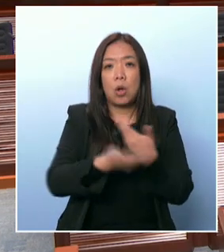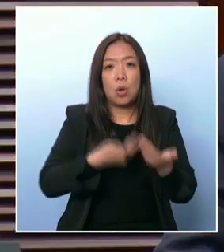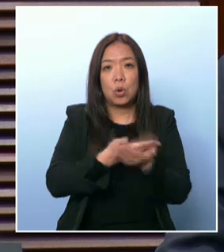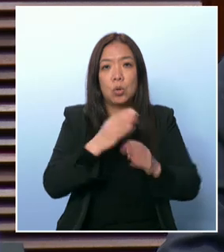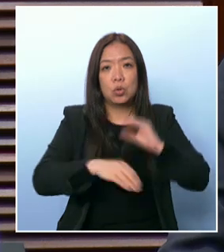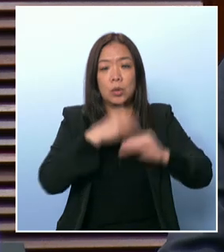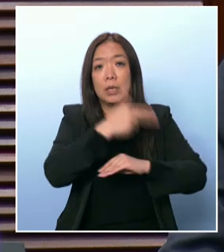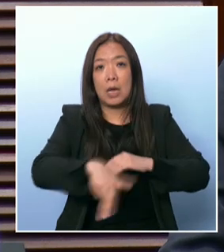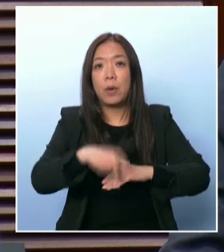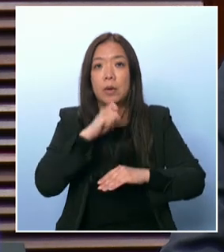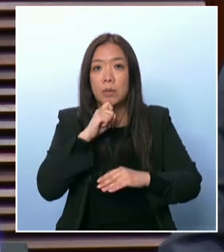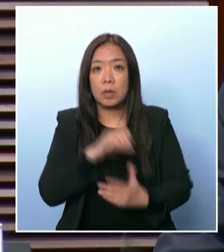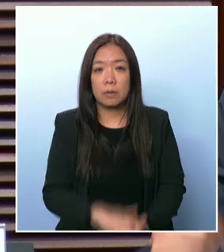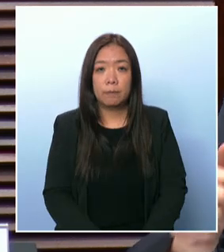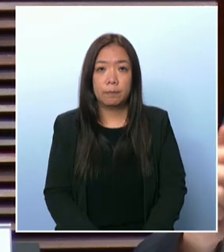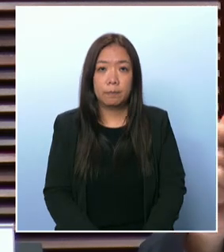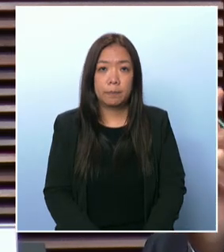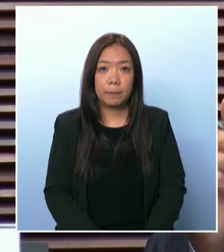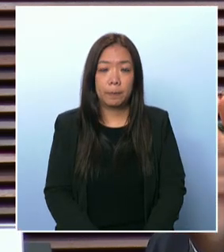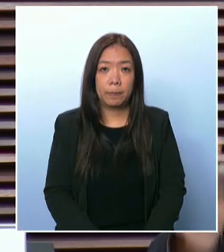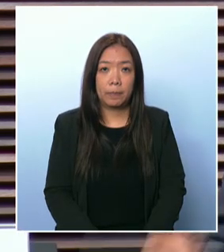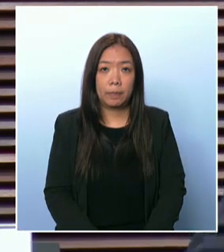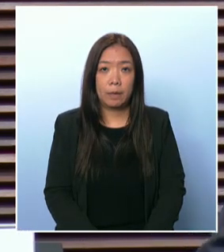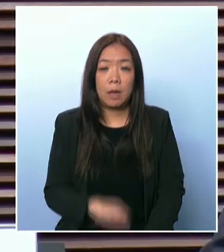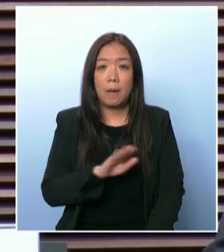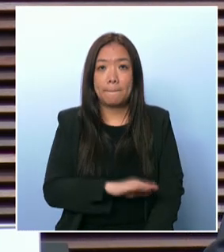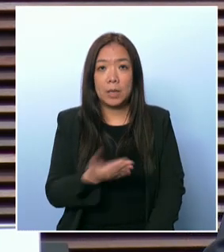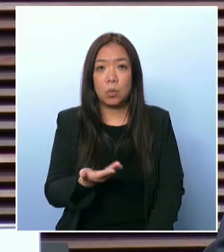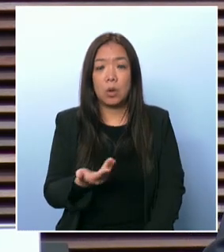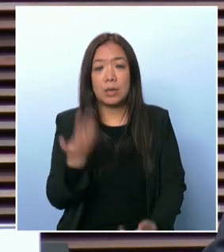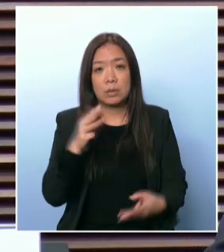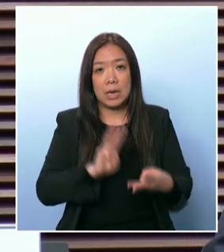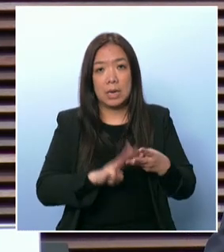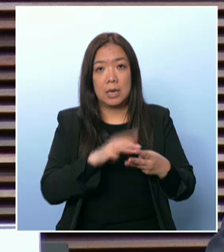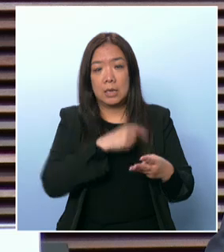Now, we have notified the residents in the Bailey Garden and the other